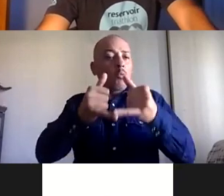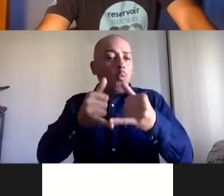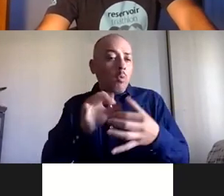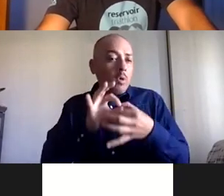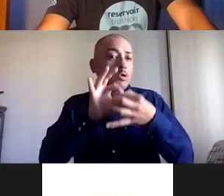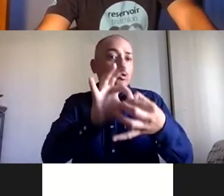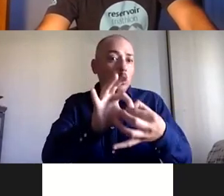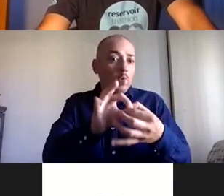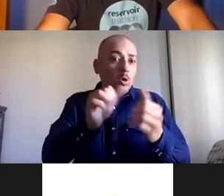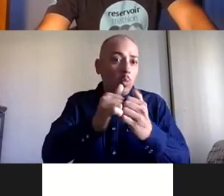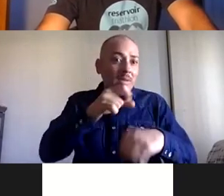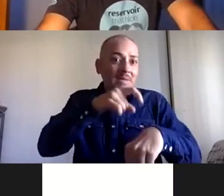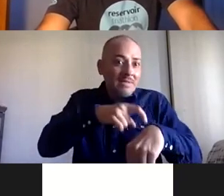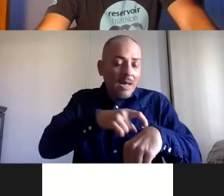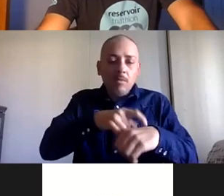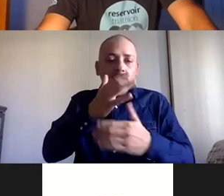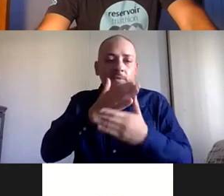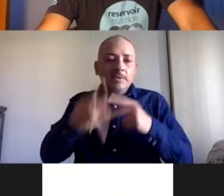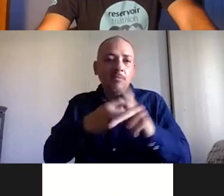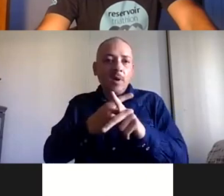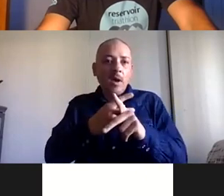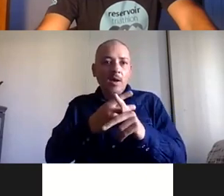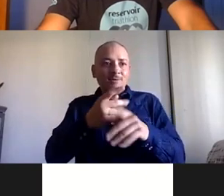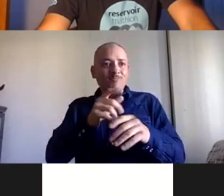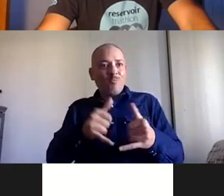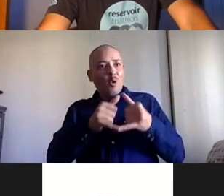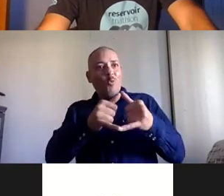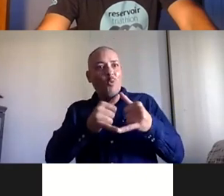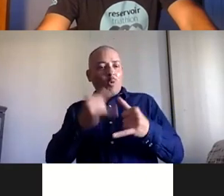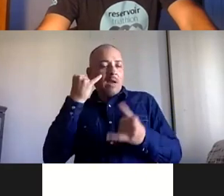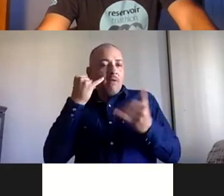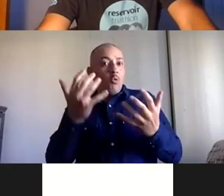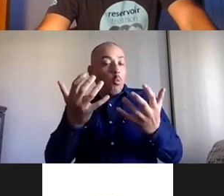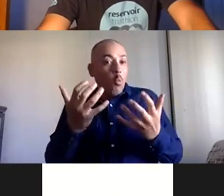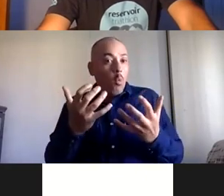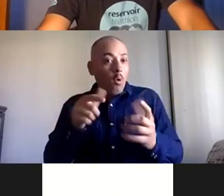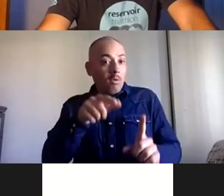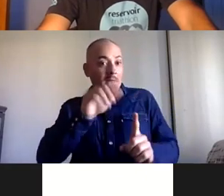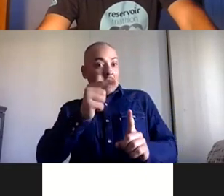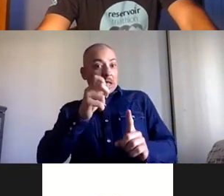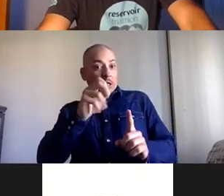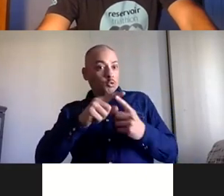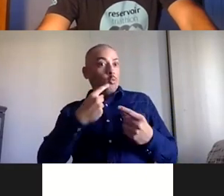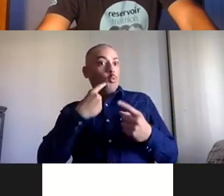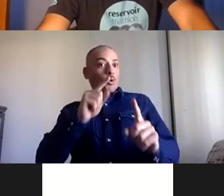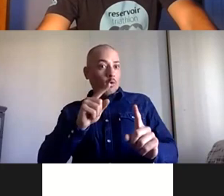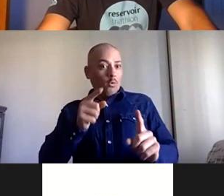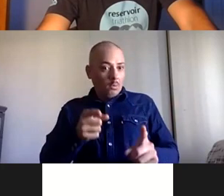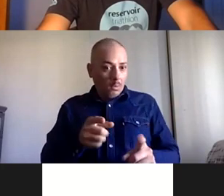with time, some sort of negative reward. Oh, if you want the agent to learn, to do something